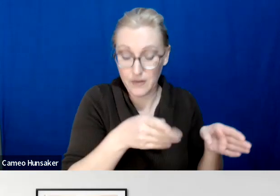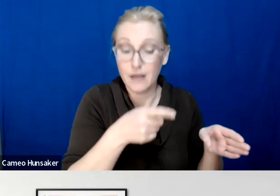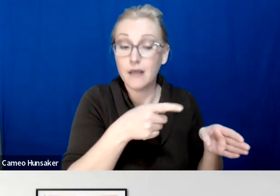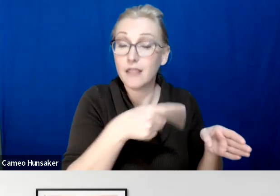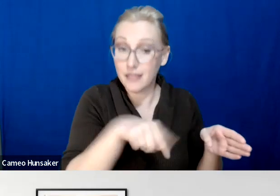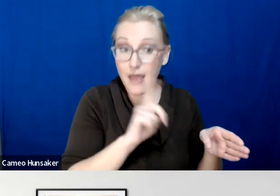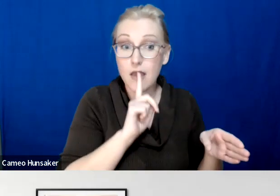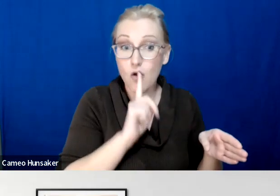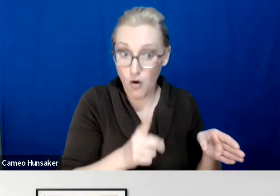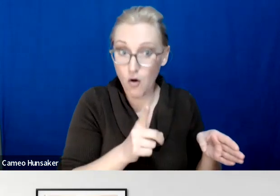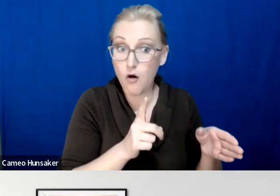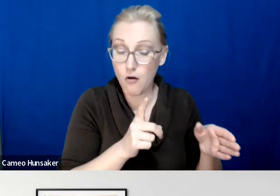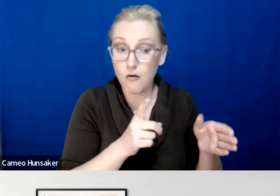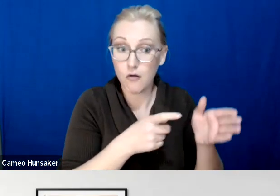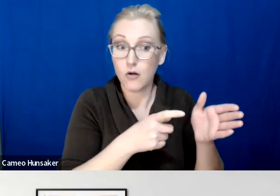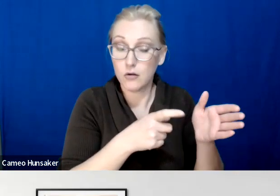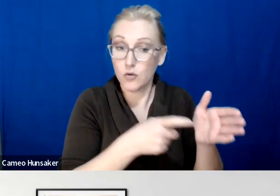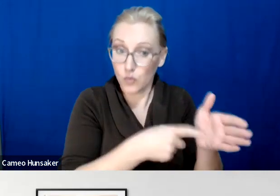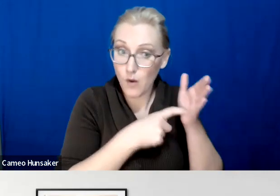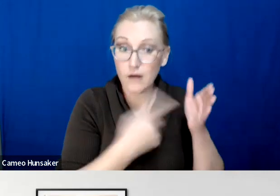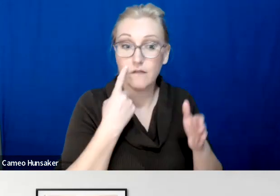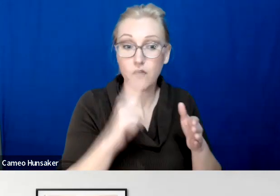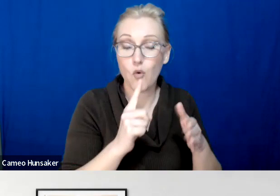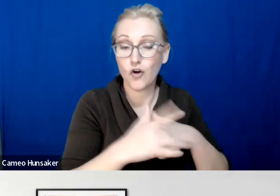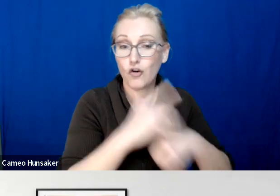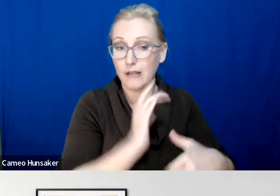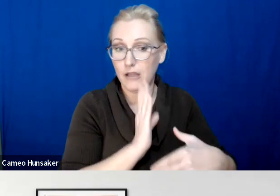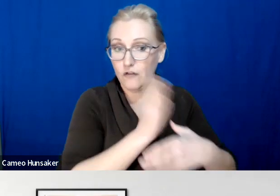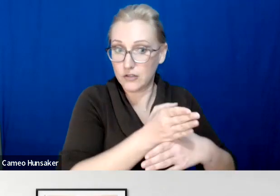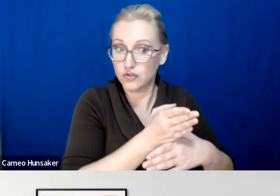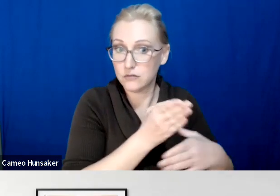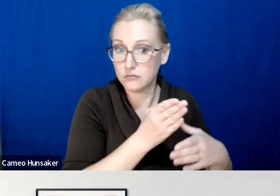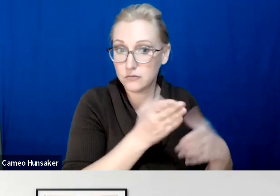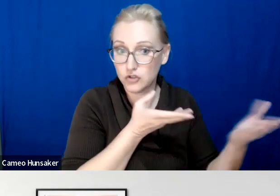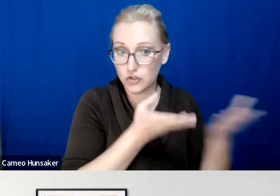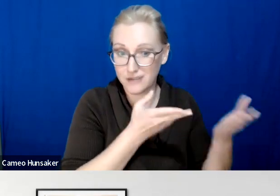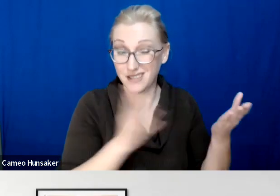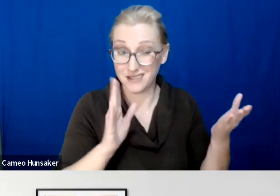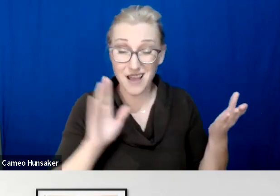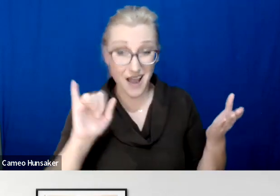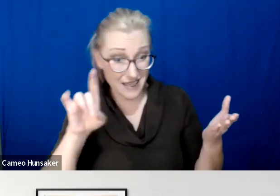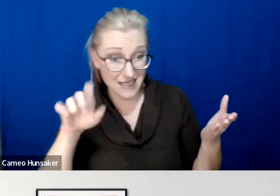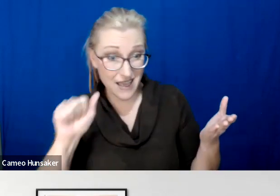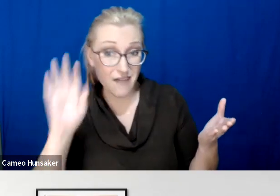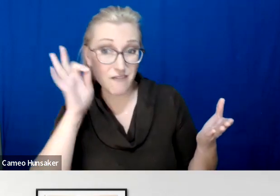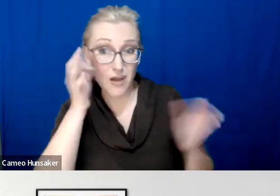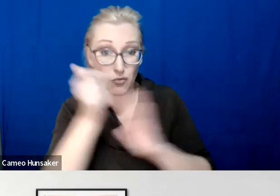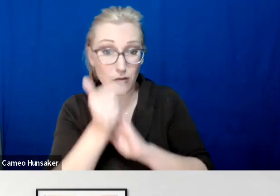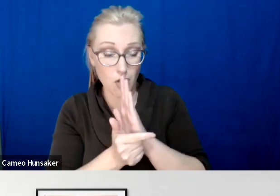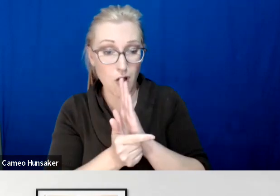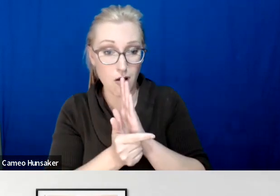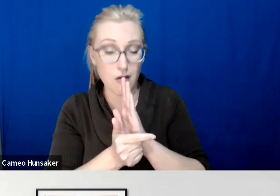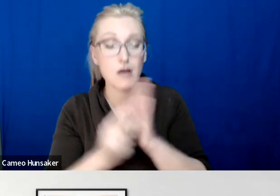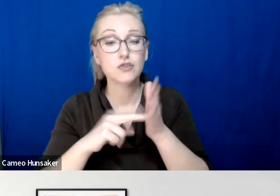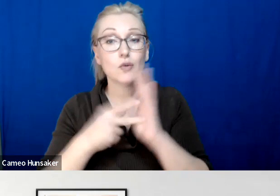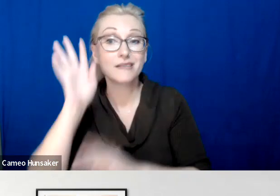And again, IDEA is a federal law. So what it says at the federal national level is that each state has to